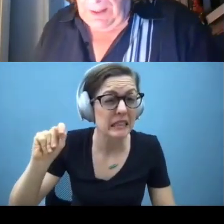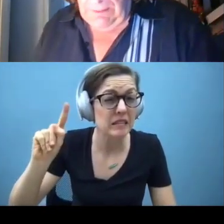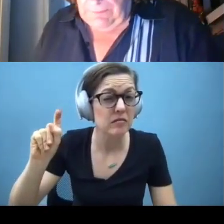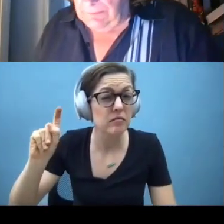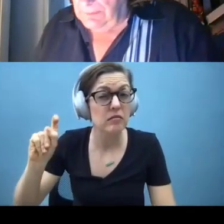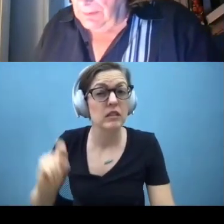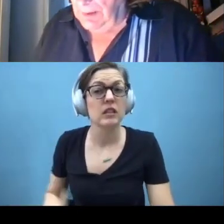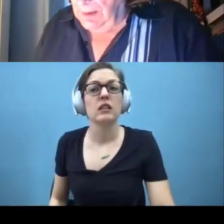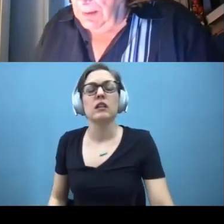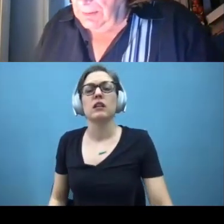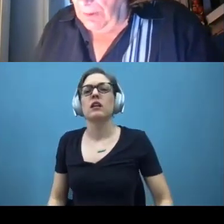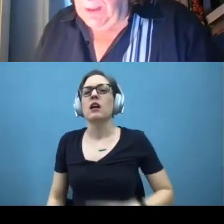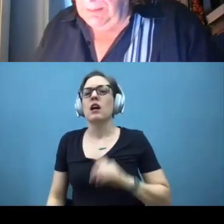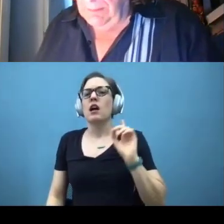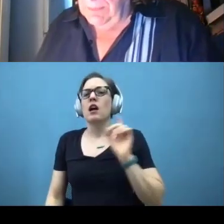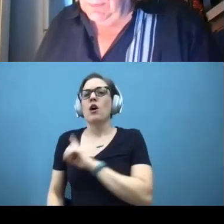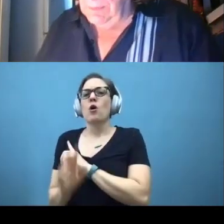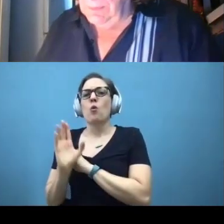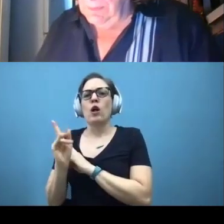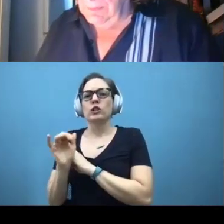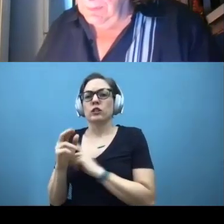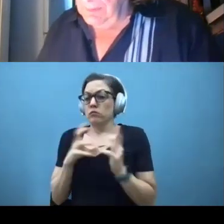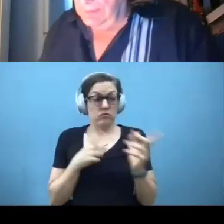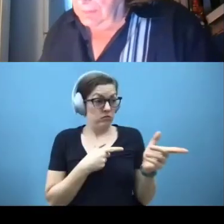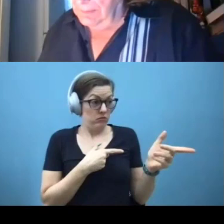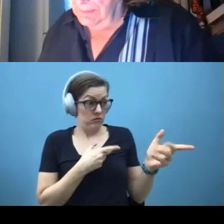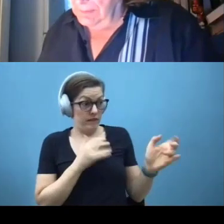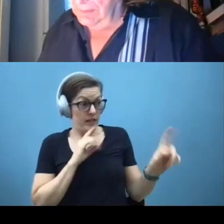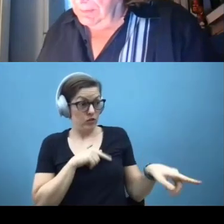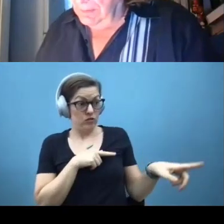I kind of, go ahead.